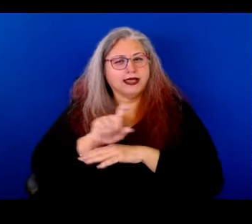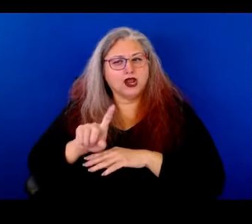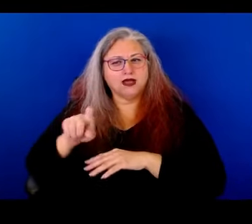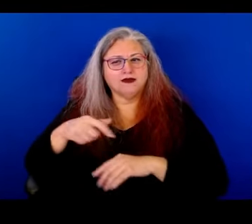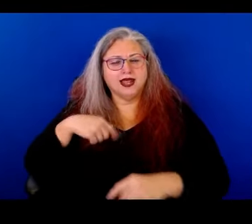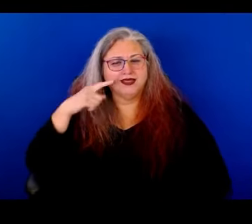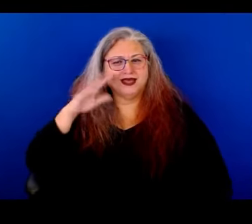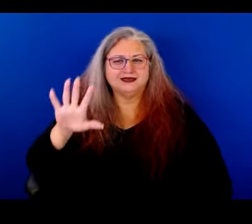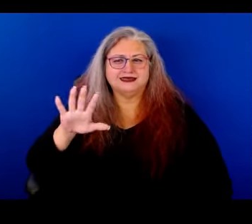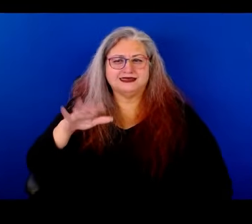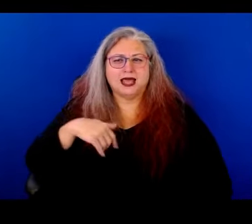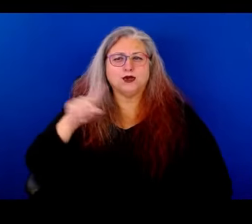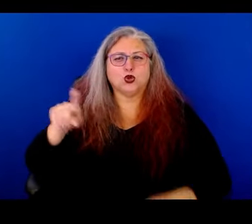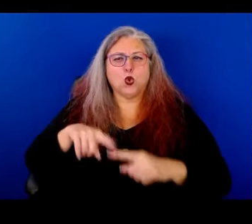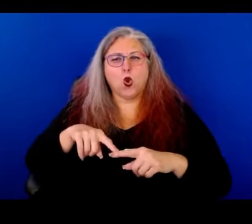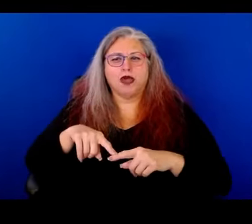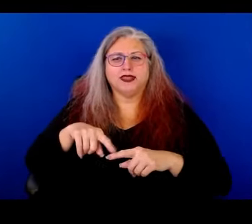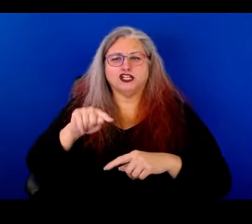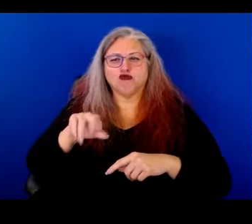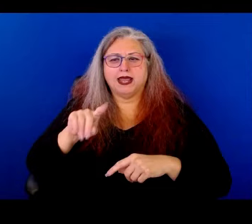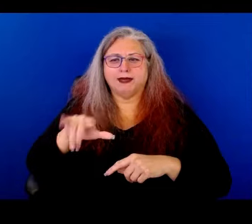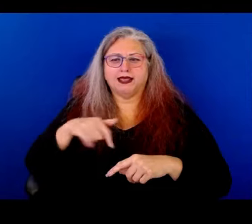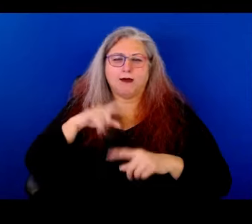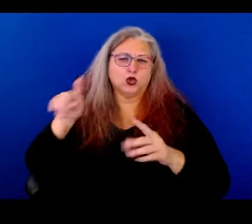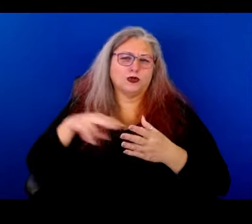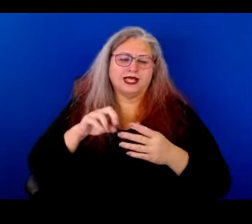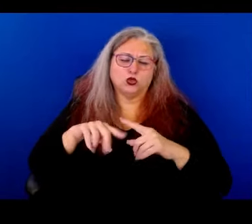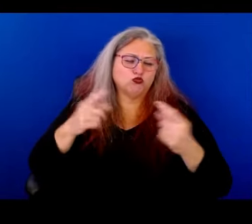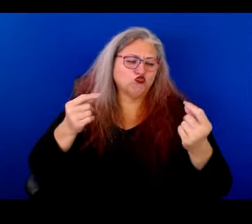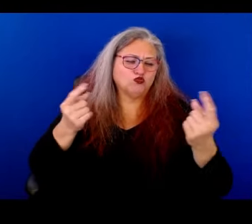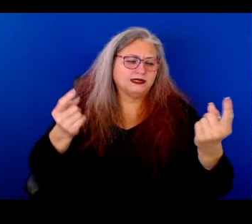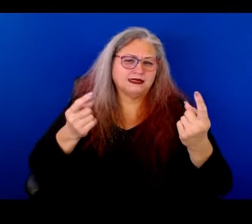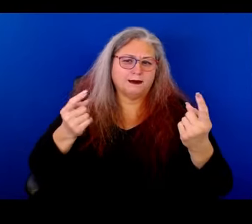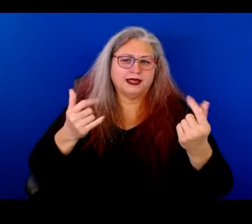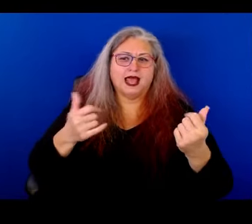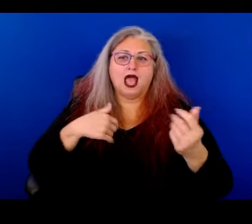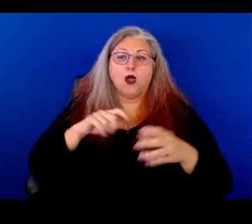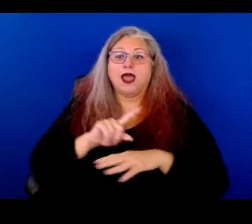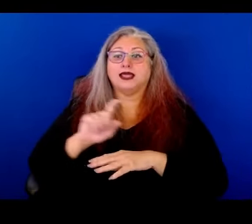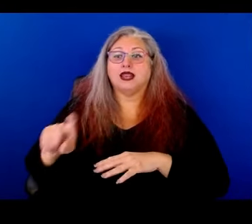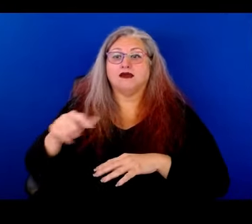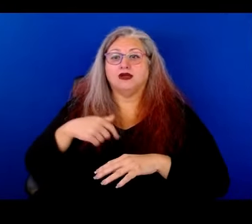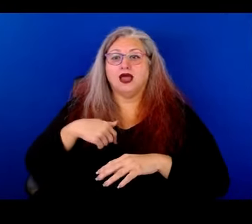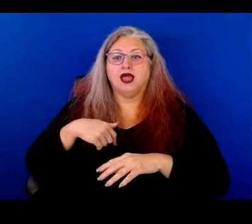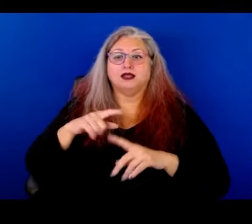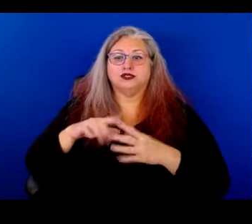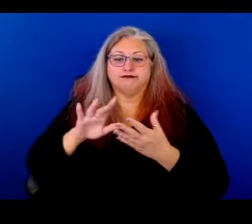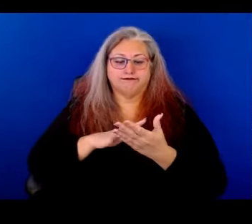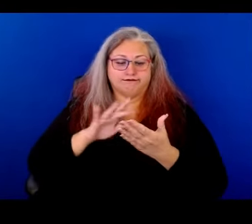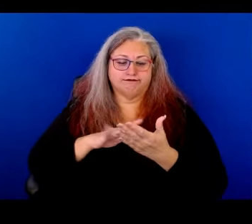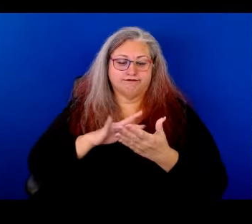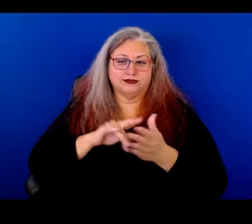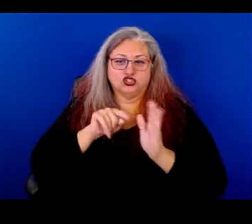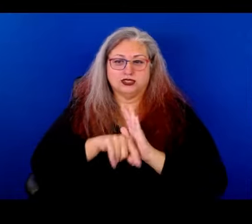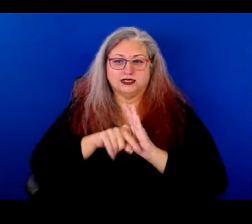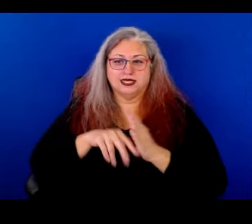and being like, I'm gonna go on the treadmill, I'm gonna go dance, or I'm gonna do something. And now I get off stage, I just scroll through genocide,